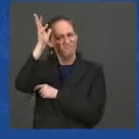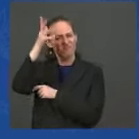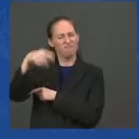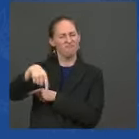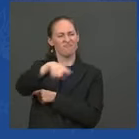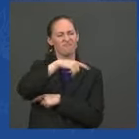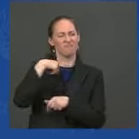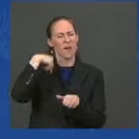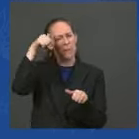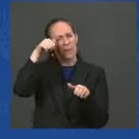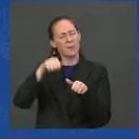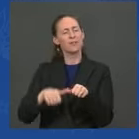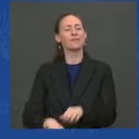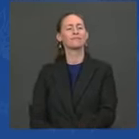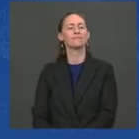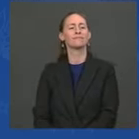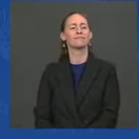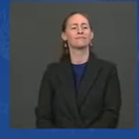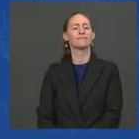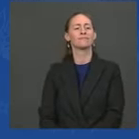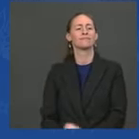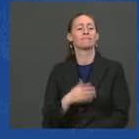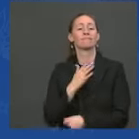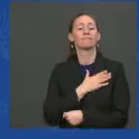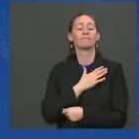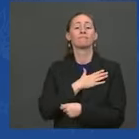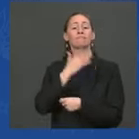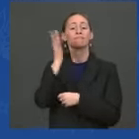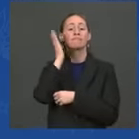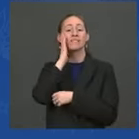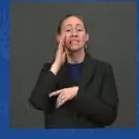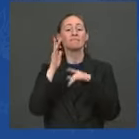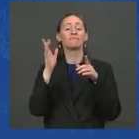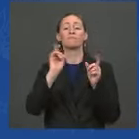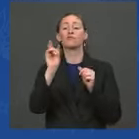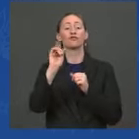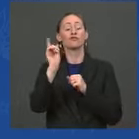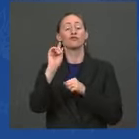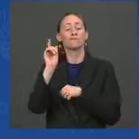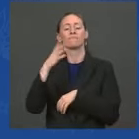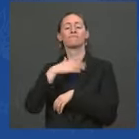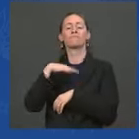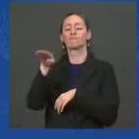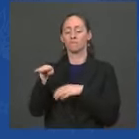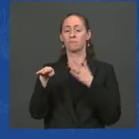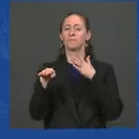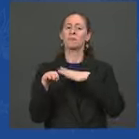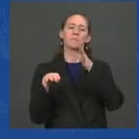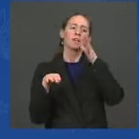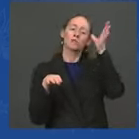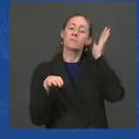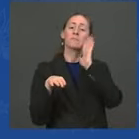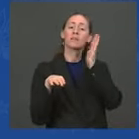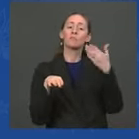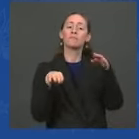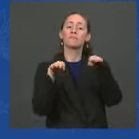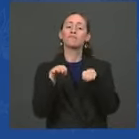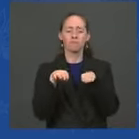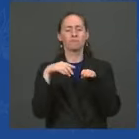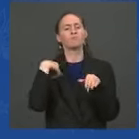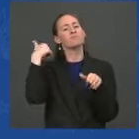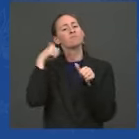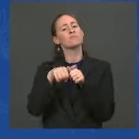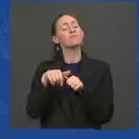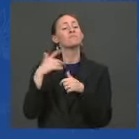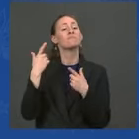you know, my bed was against the wall where my parents' bed was against the adjacent wall. I remember one night, I could